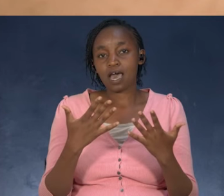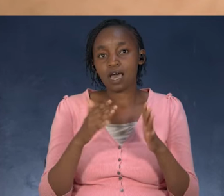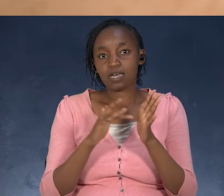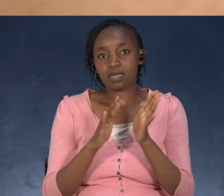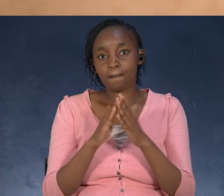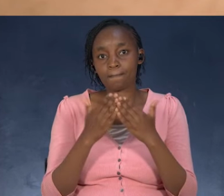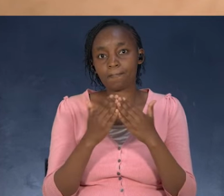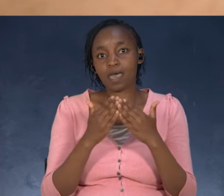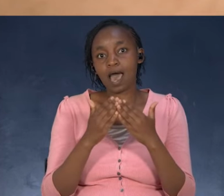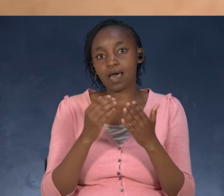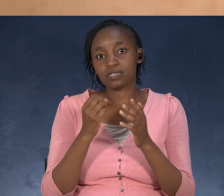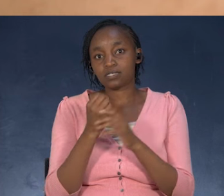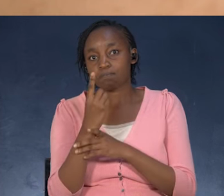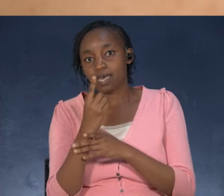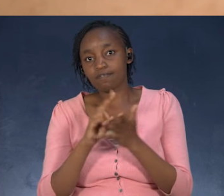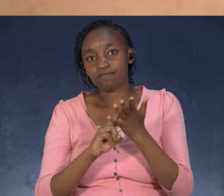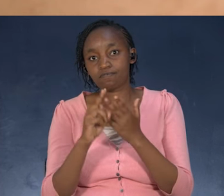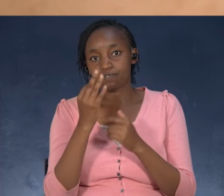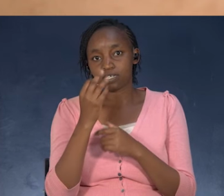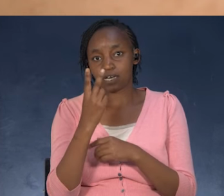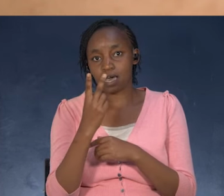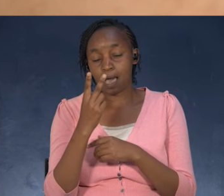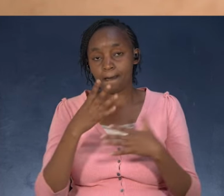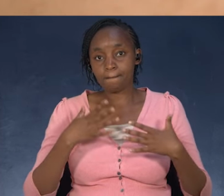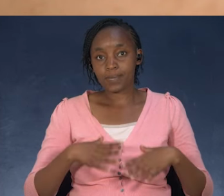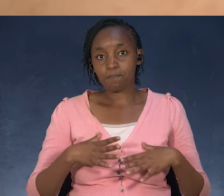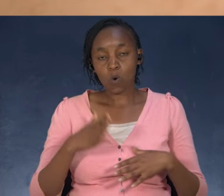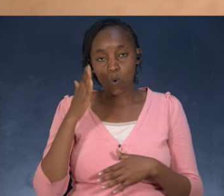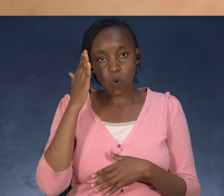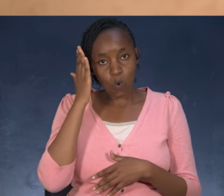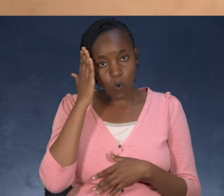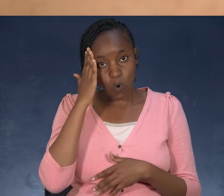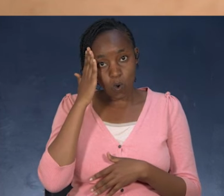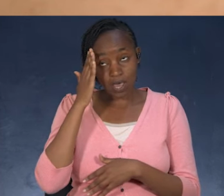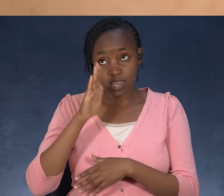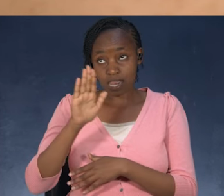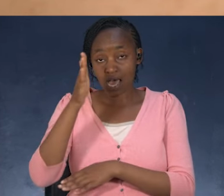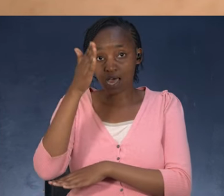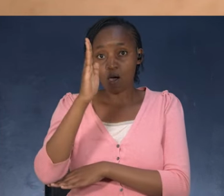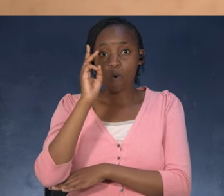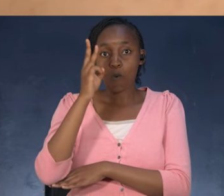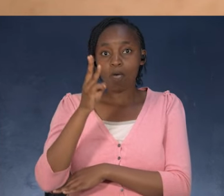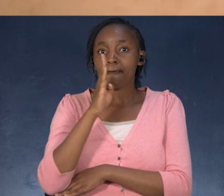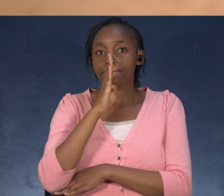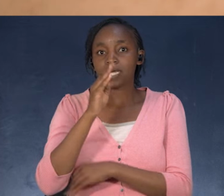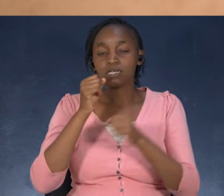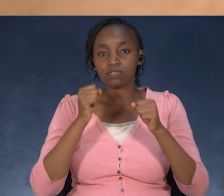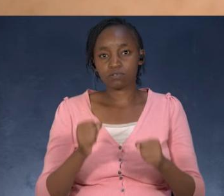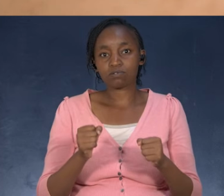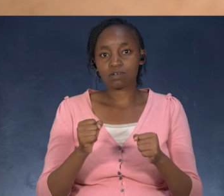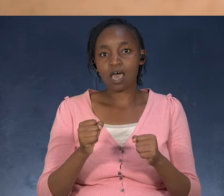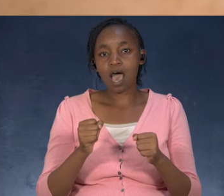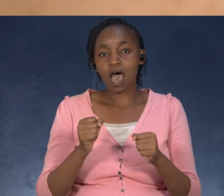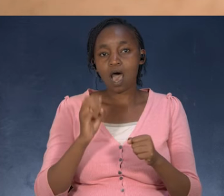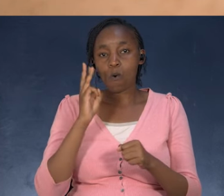Bible says in Daniel chapter 11, verse 32, the people who know their God, they shall be